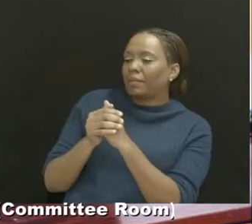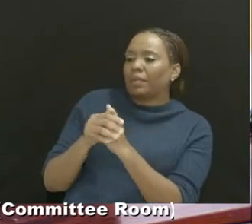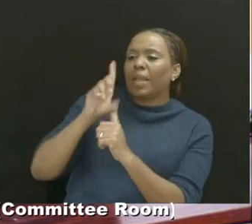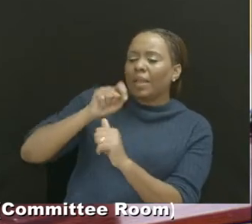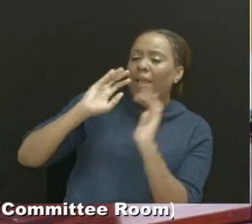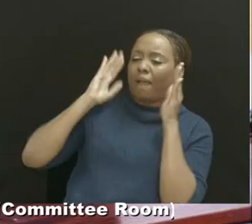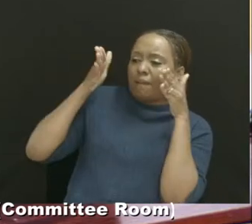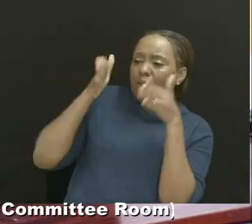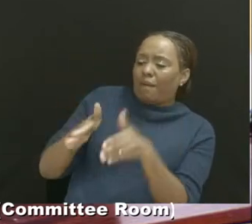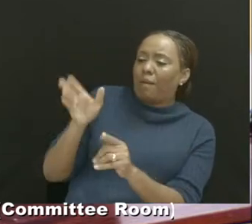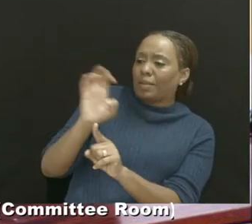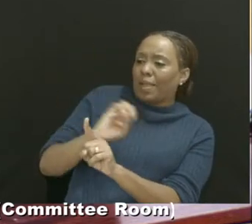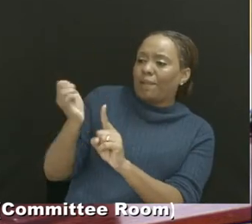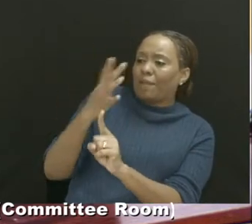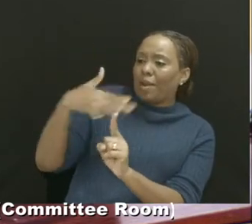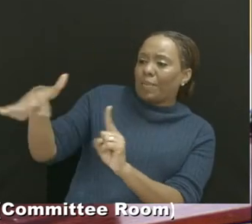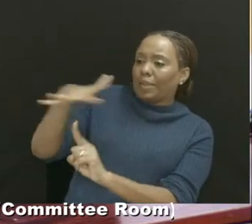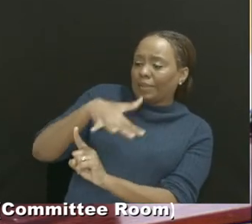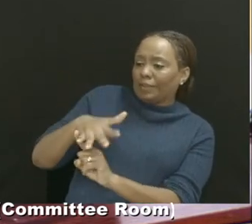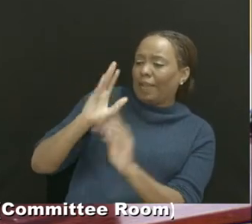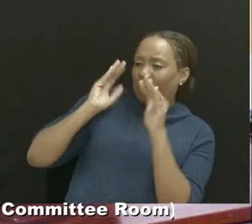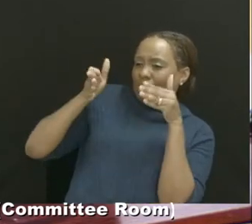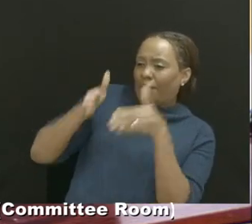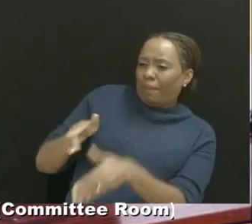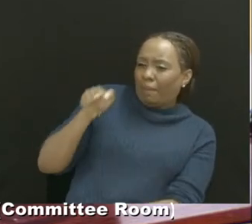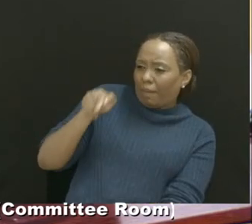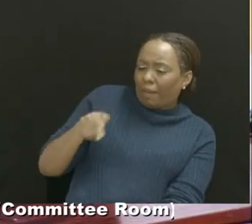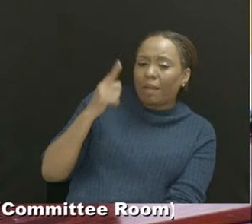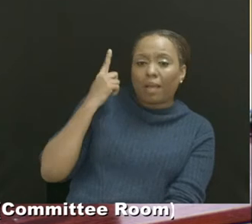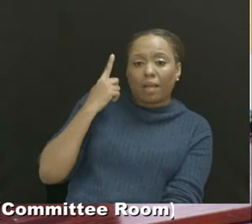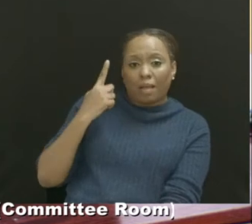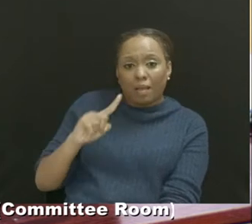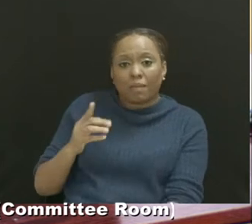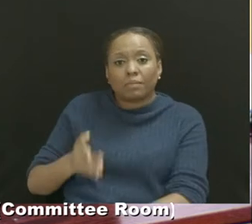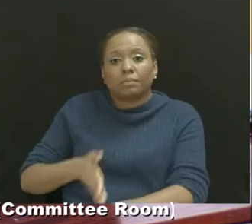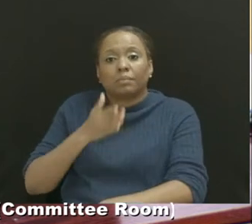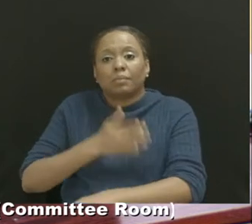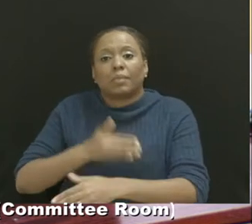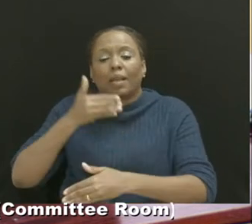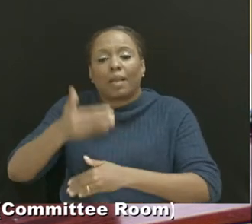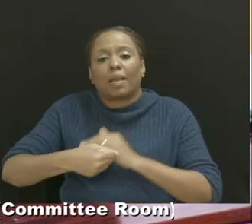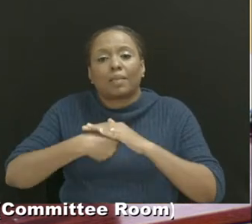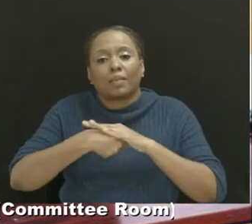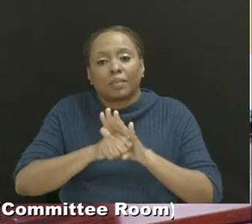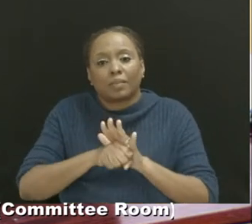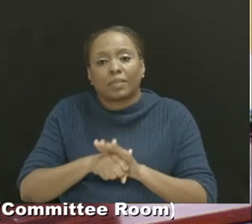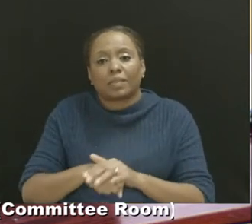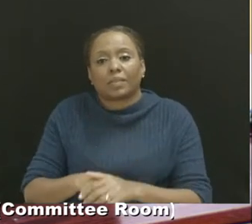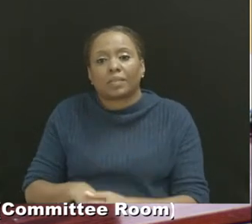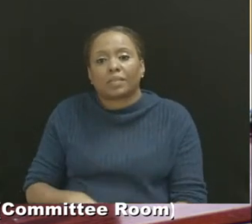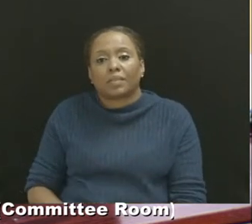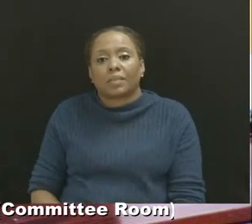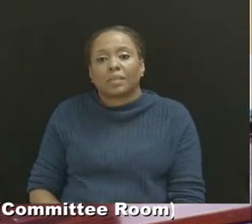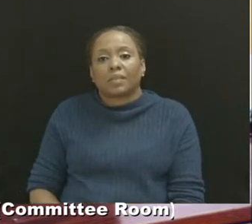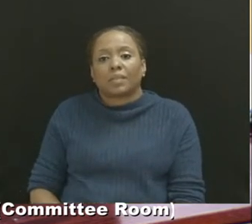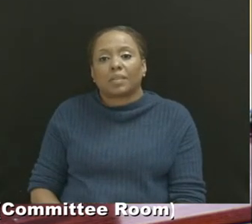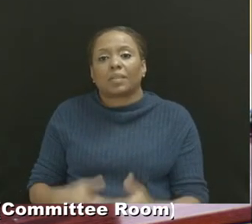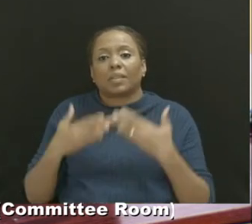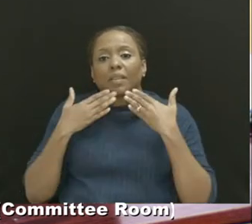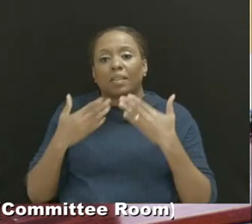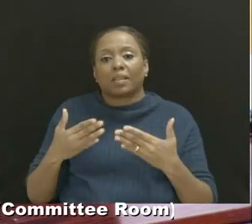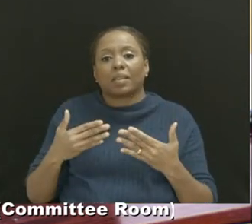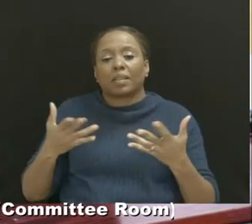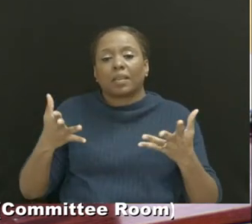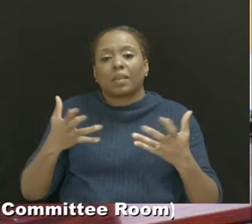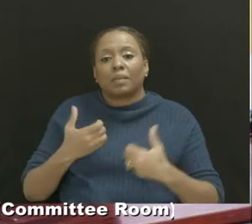any type of development and sustainable recovery post-COVID. So with those few words,